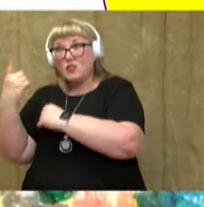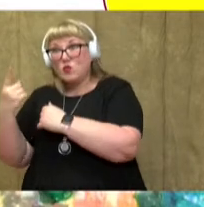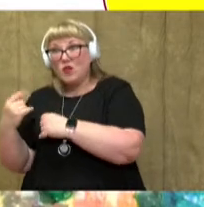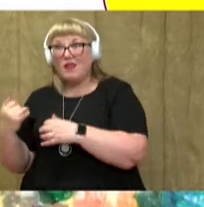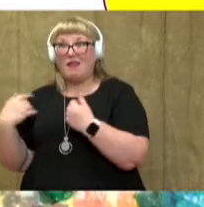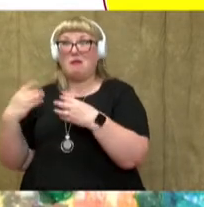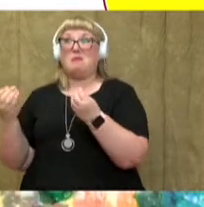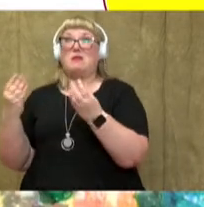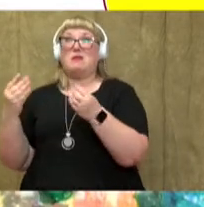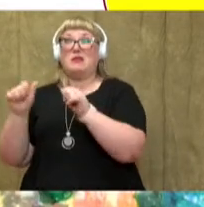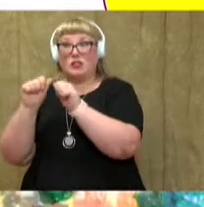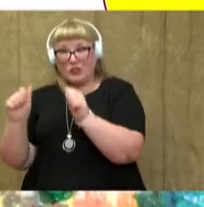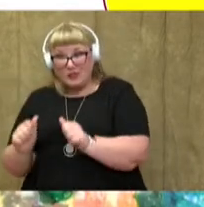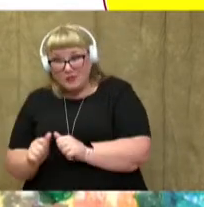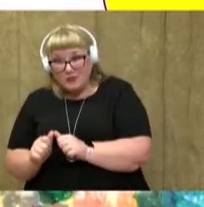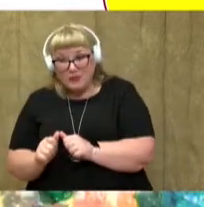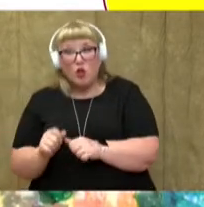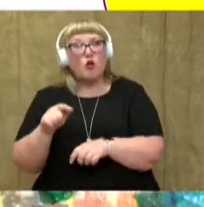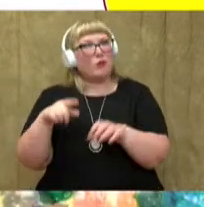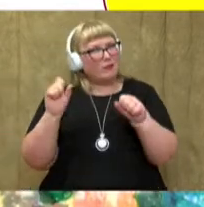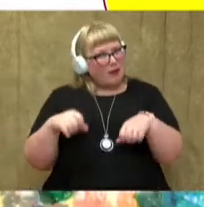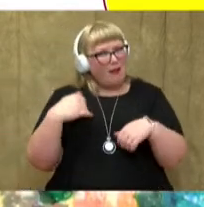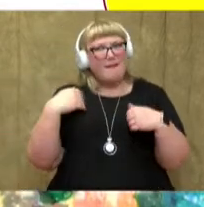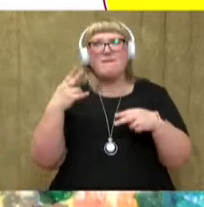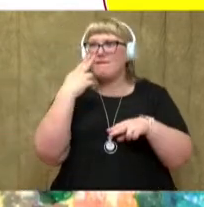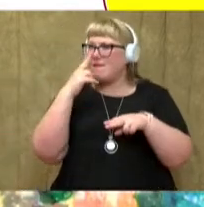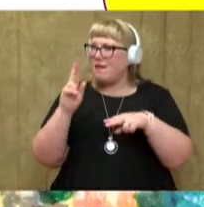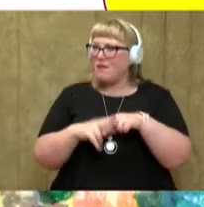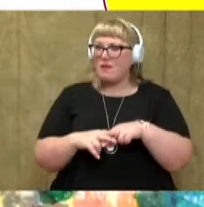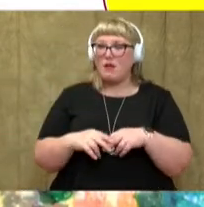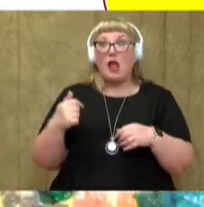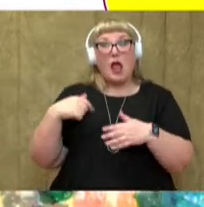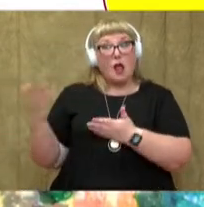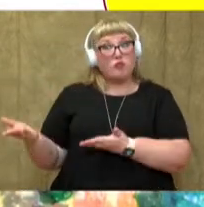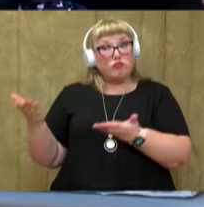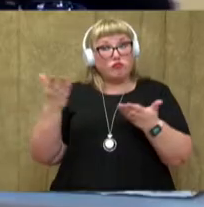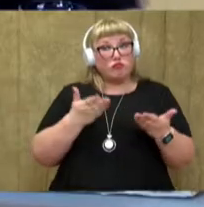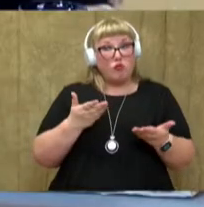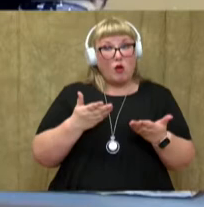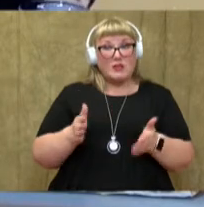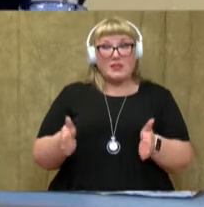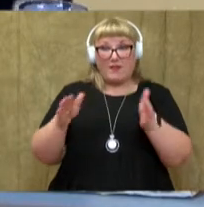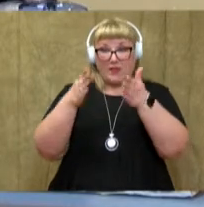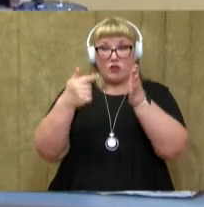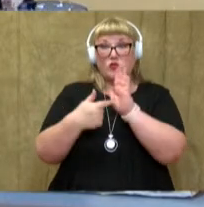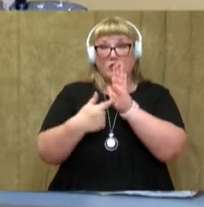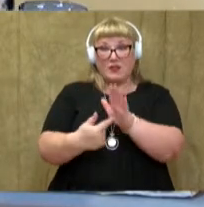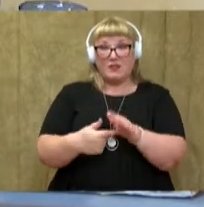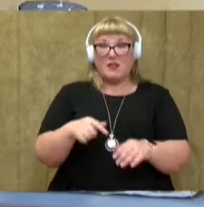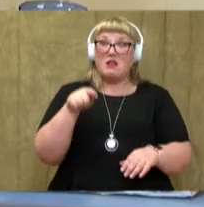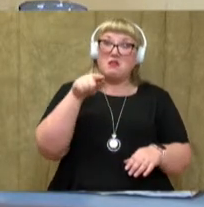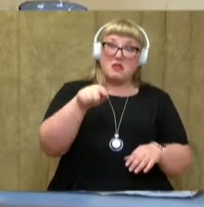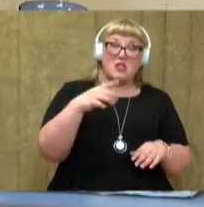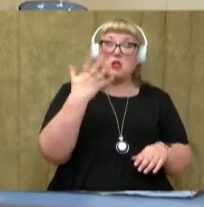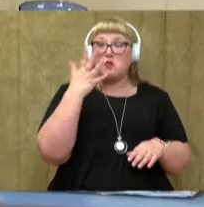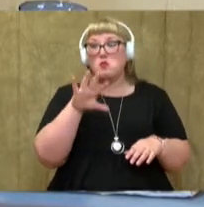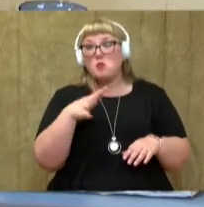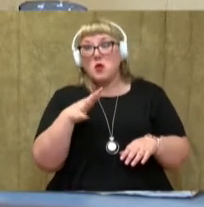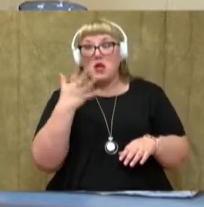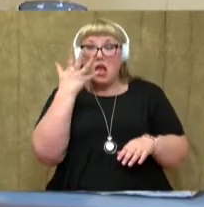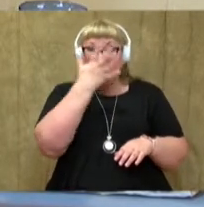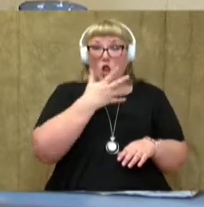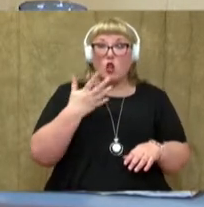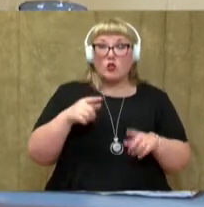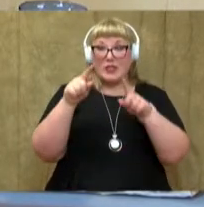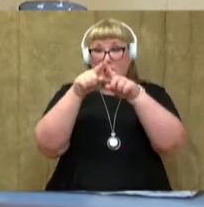the shapes. You can really have fun with it. I brought some vases to show you. So you can see this kind of looks like a triangle shape